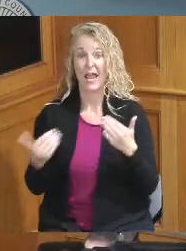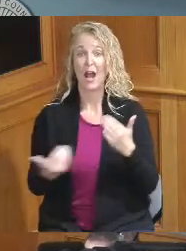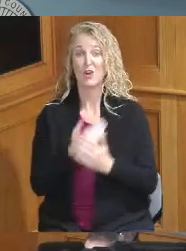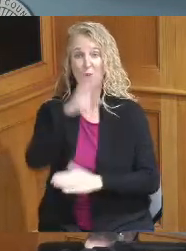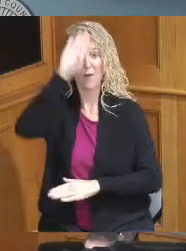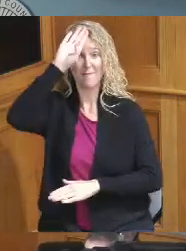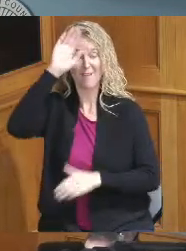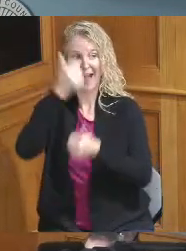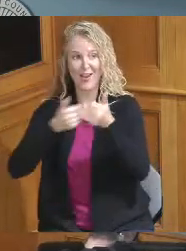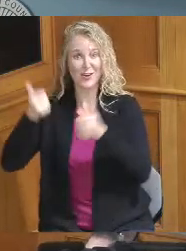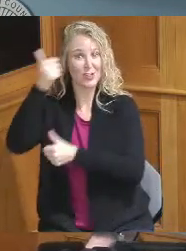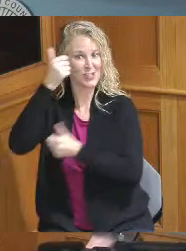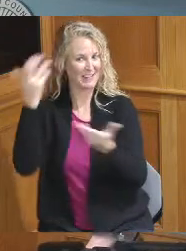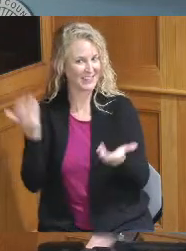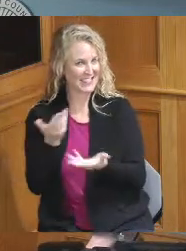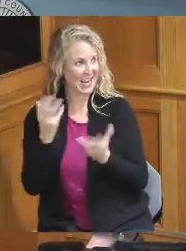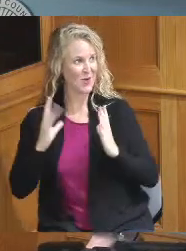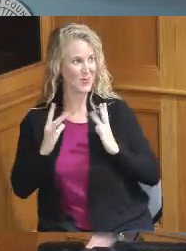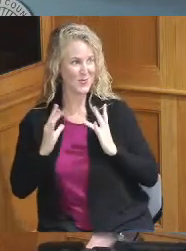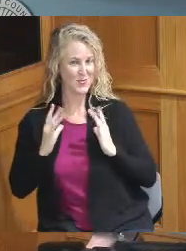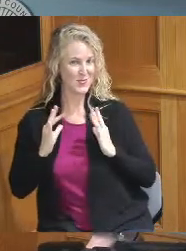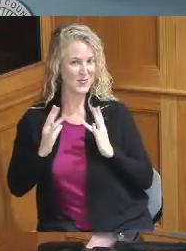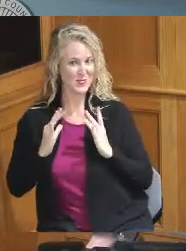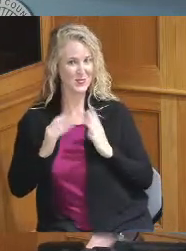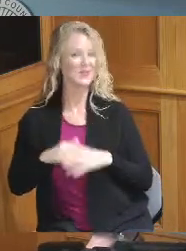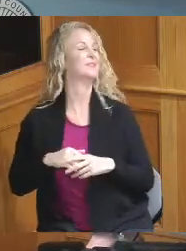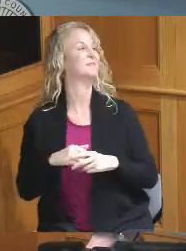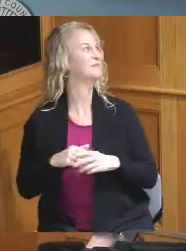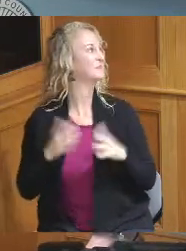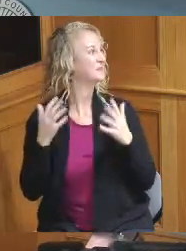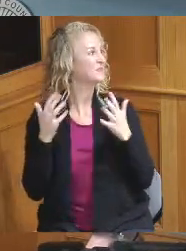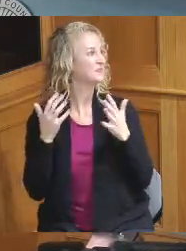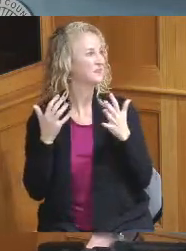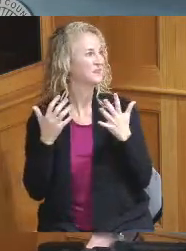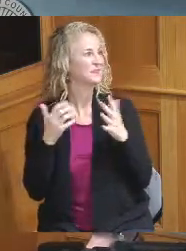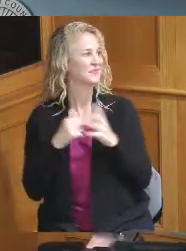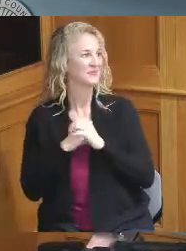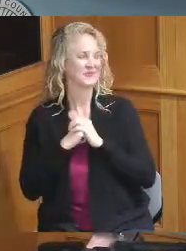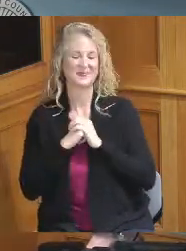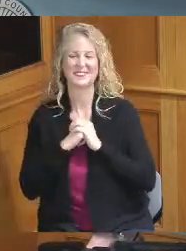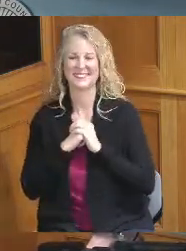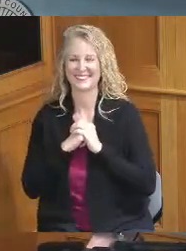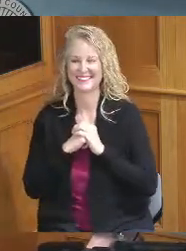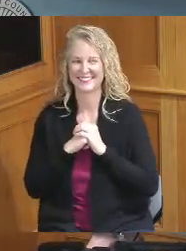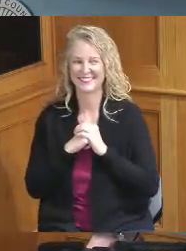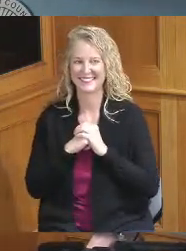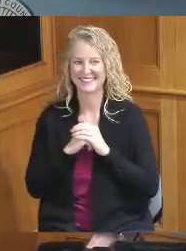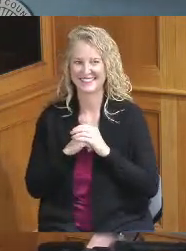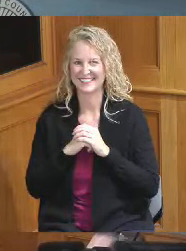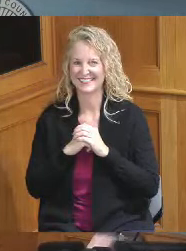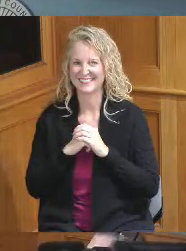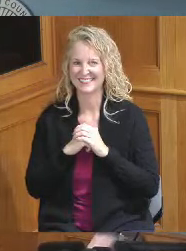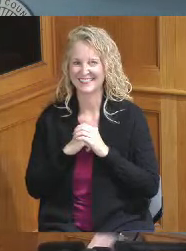fire chief, Cincinnati Fire Chief, up here.